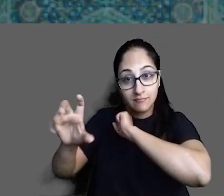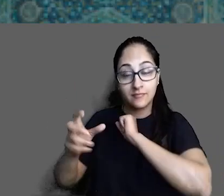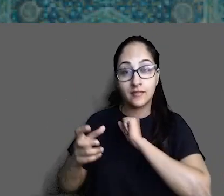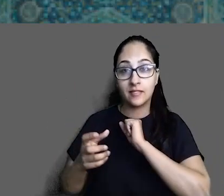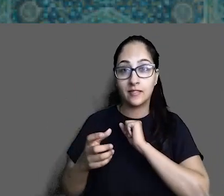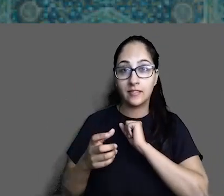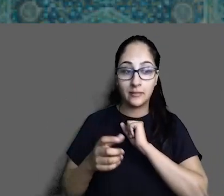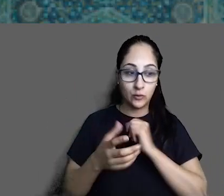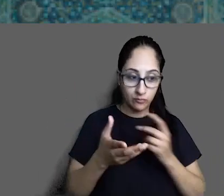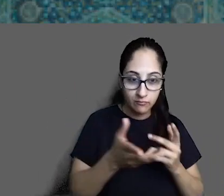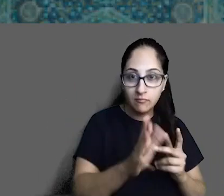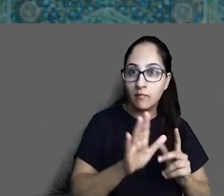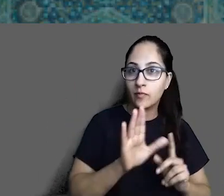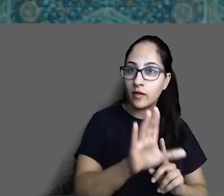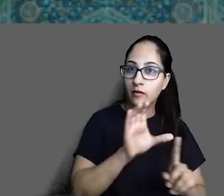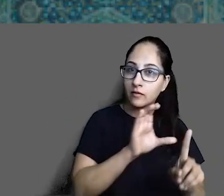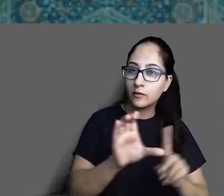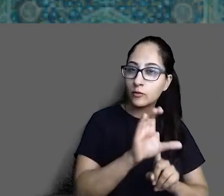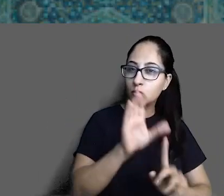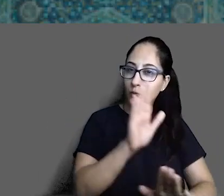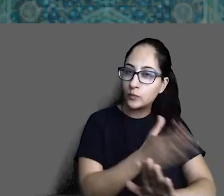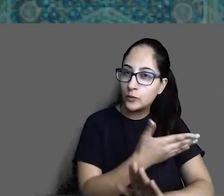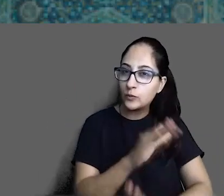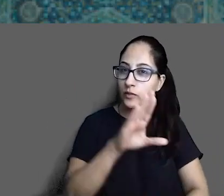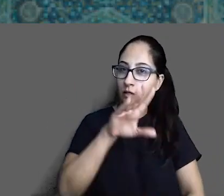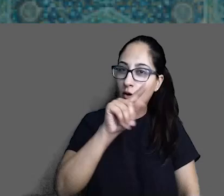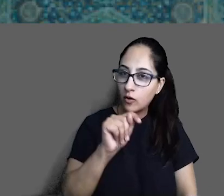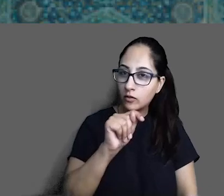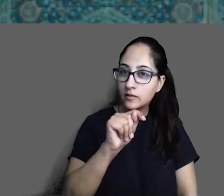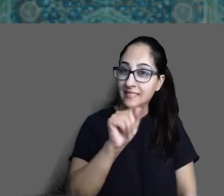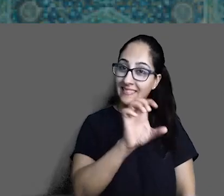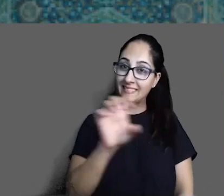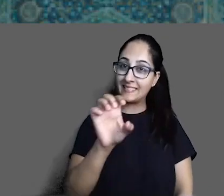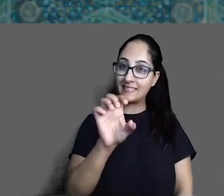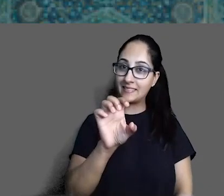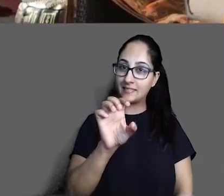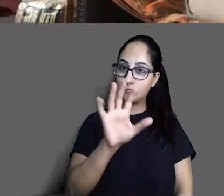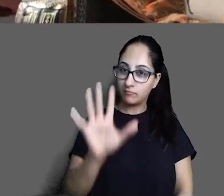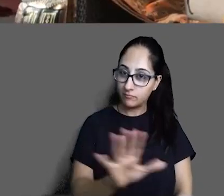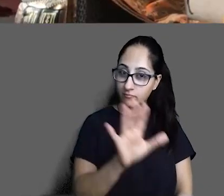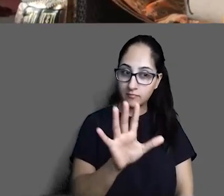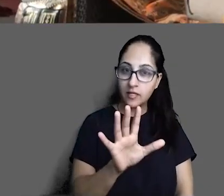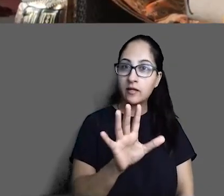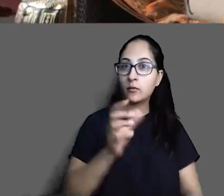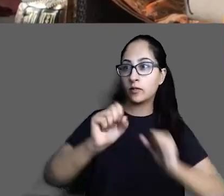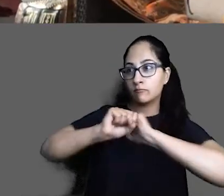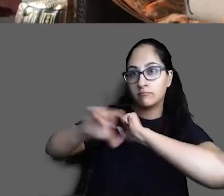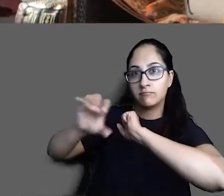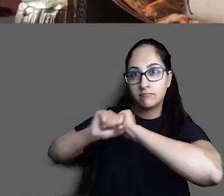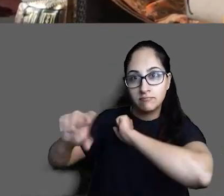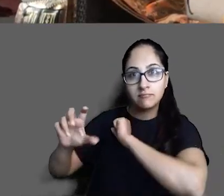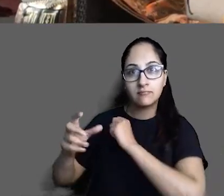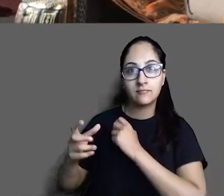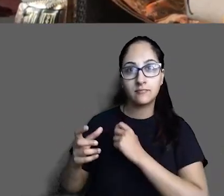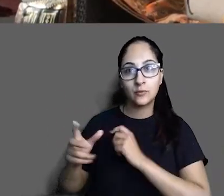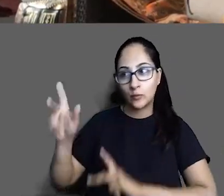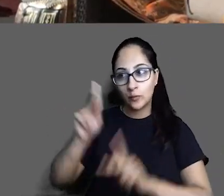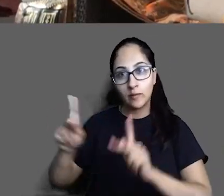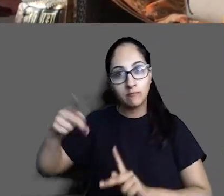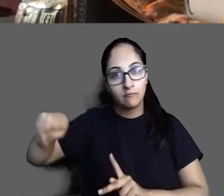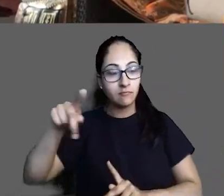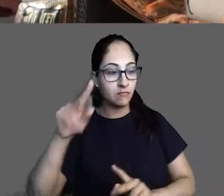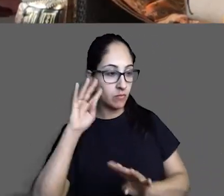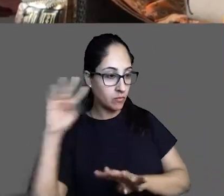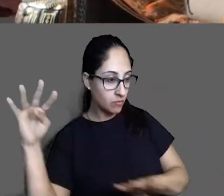East-East fusion and East-East music creations, which is something that we continue to do today. I find it fascinating that you